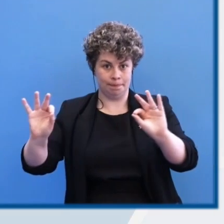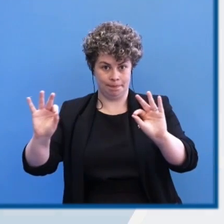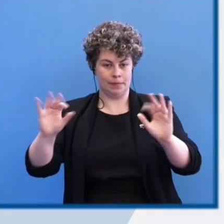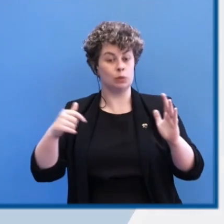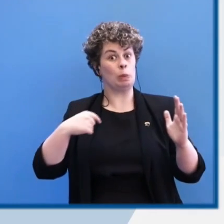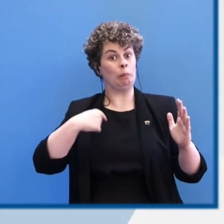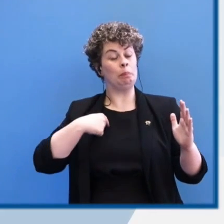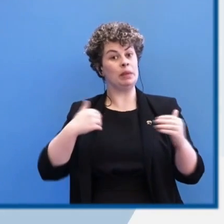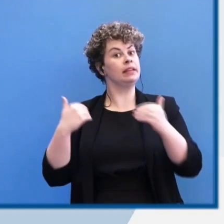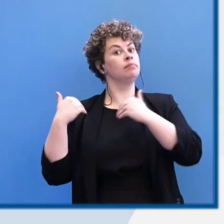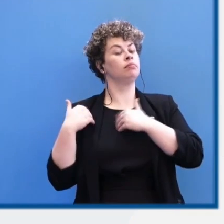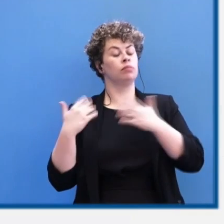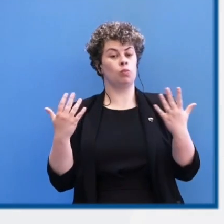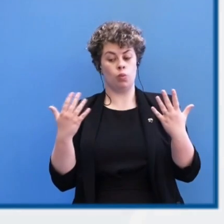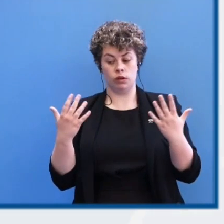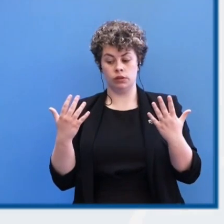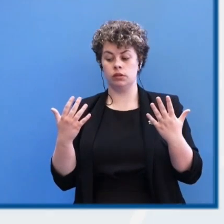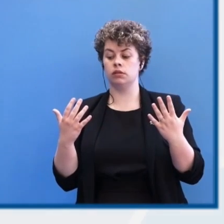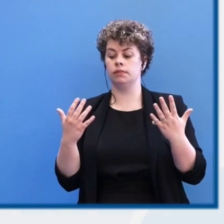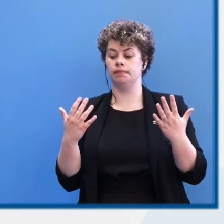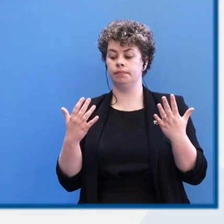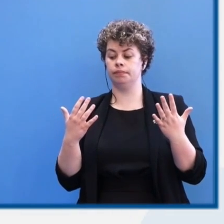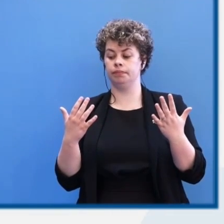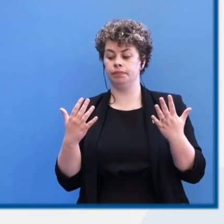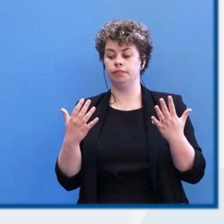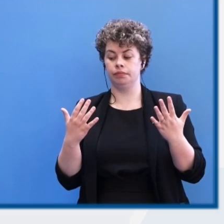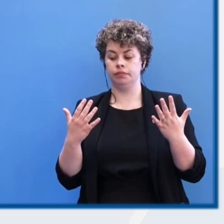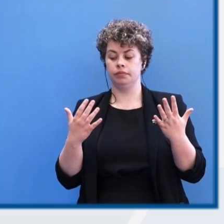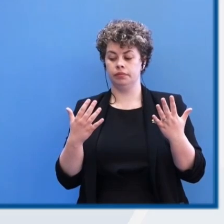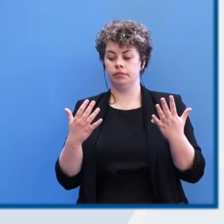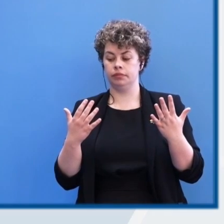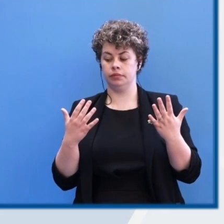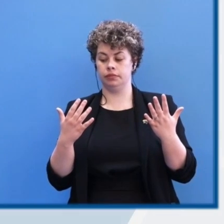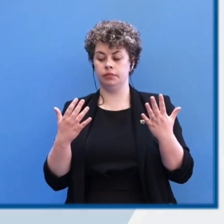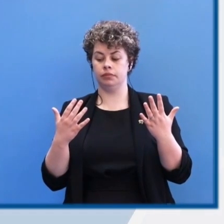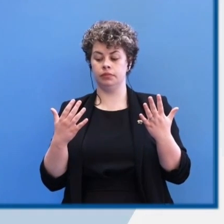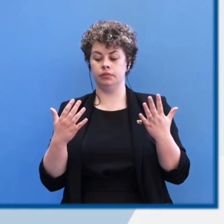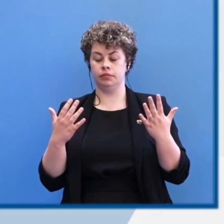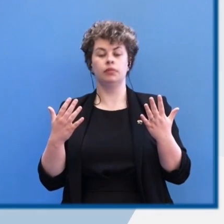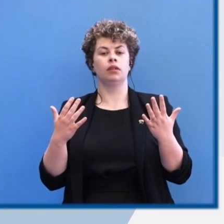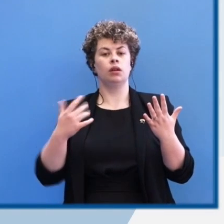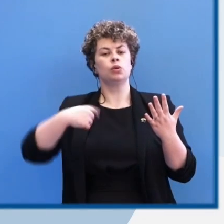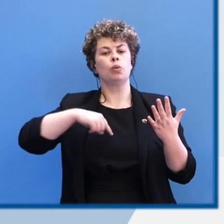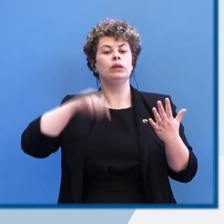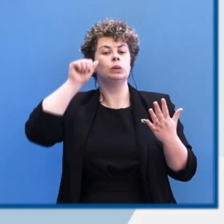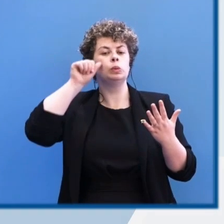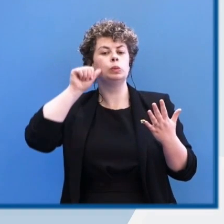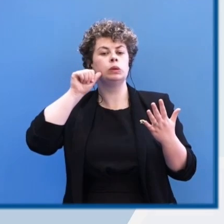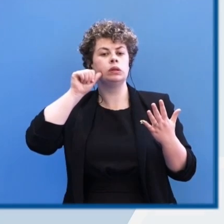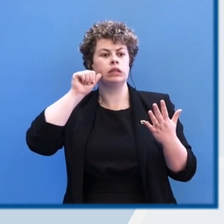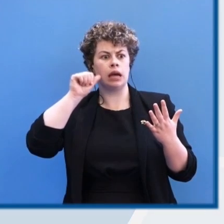level of Nile from he reach our boundary, Sudan boundary, to reach